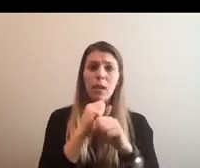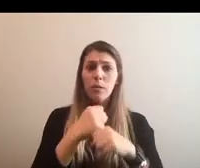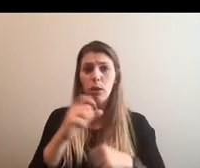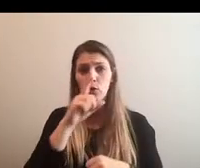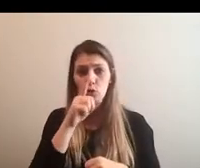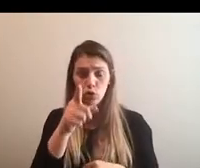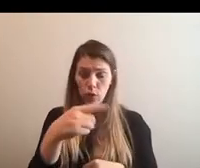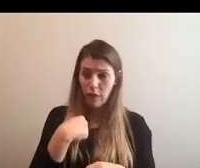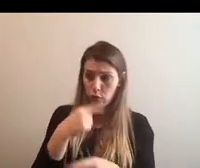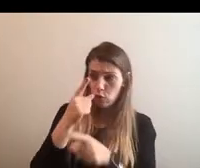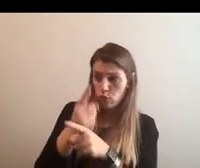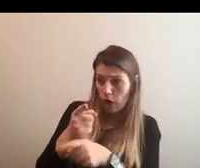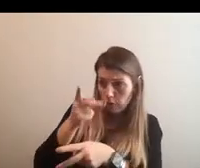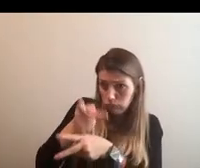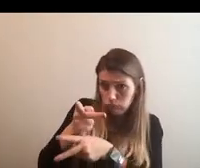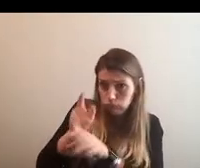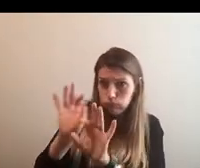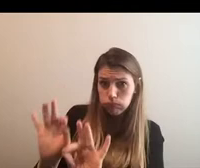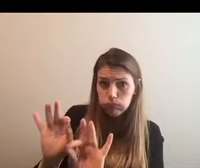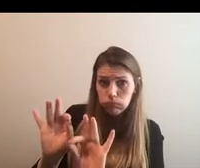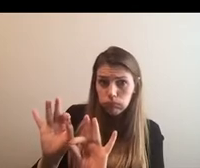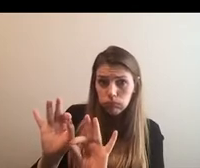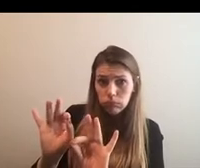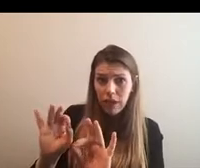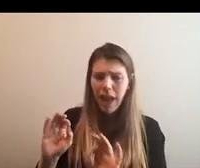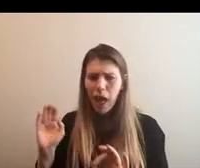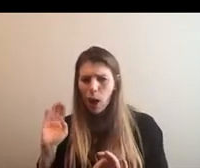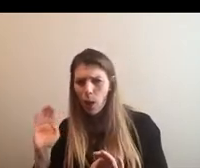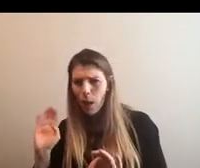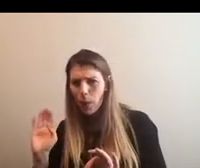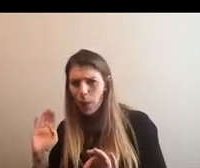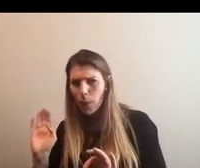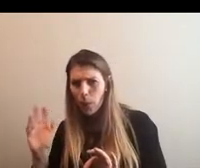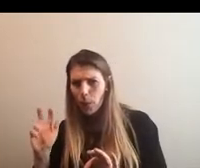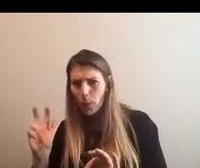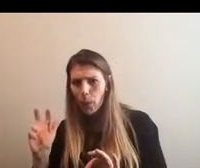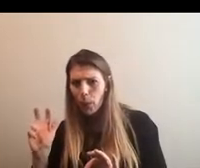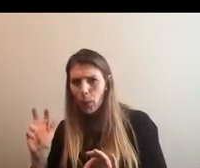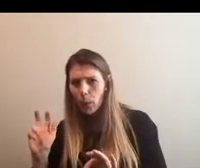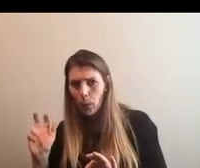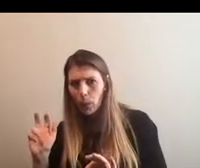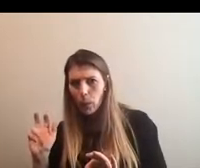the care that you need. Alo, alo, alo, alo, alo, alo.